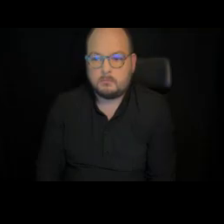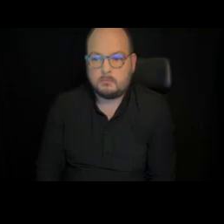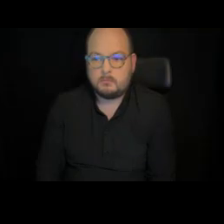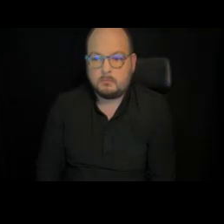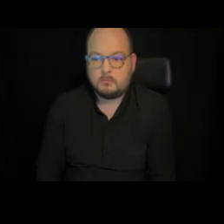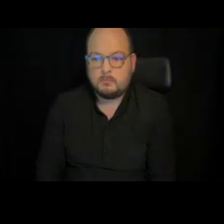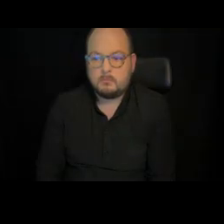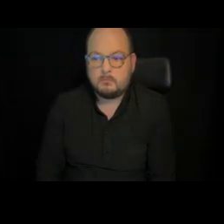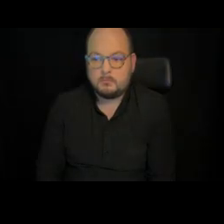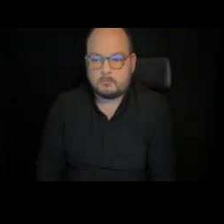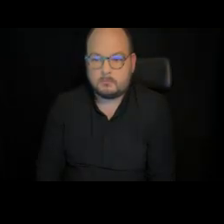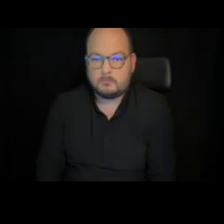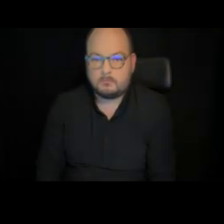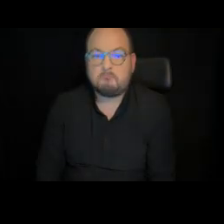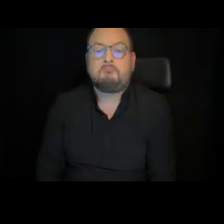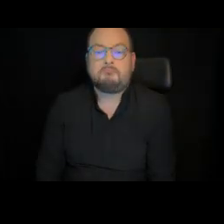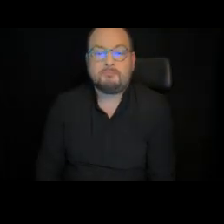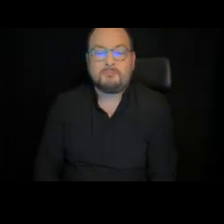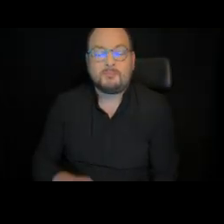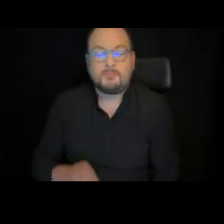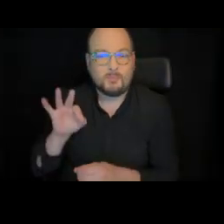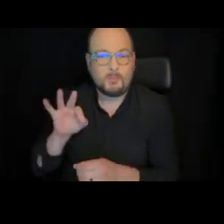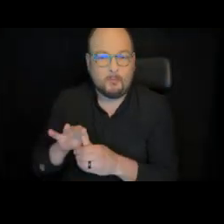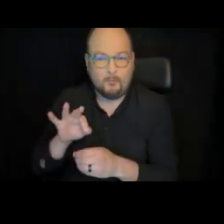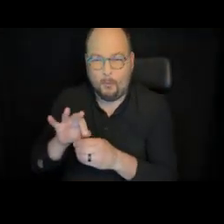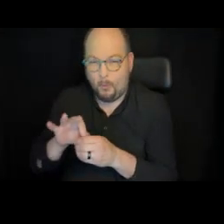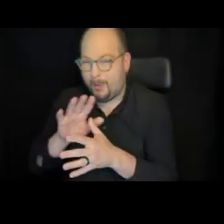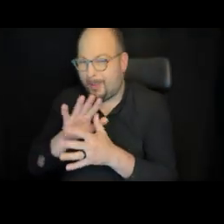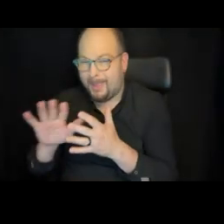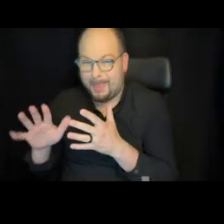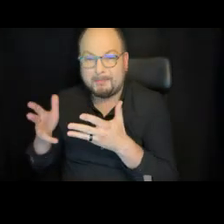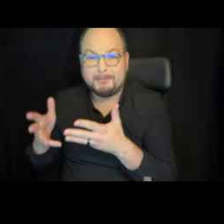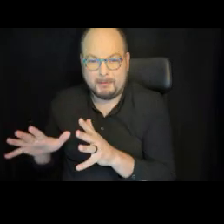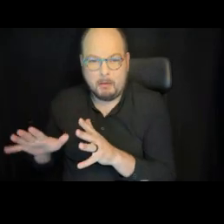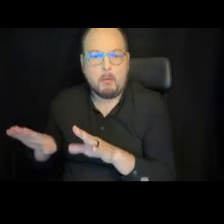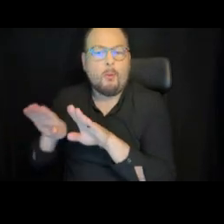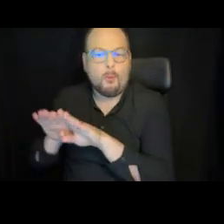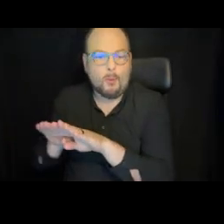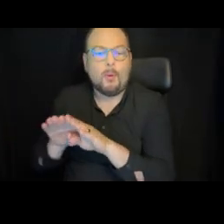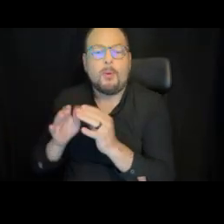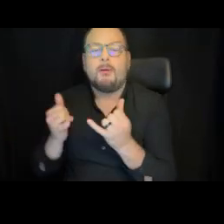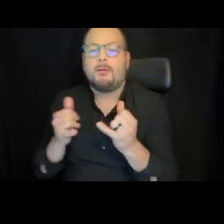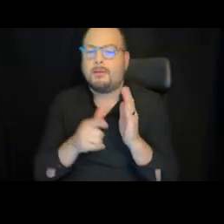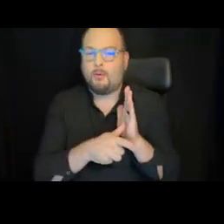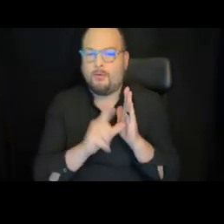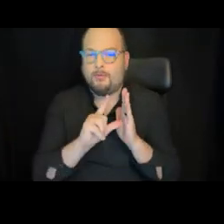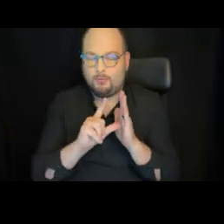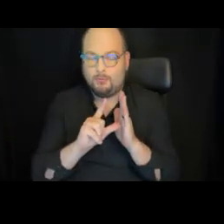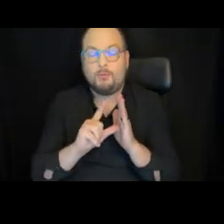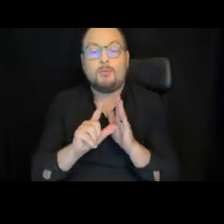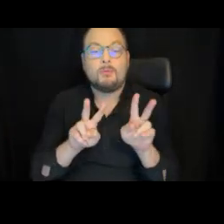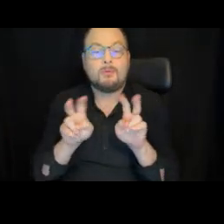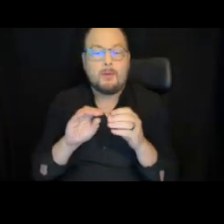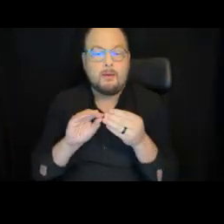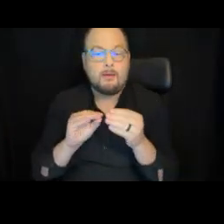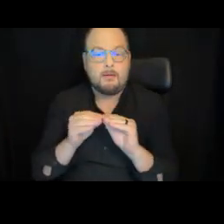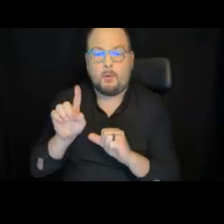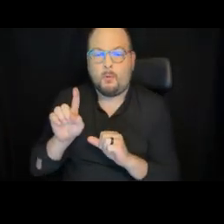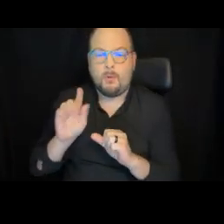poll. And let's review our topic 1, key takeaways.